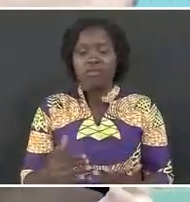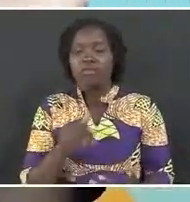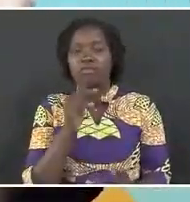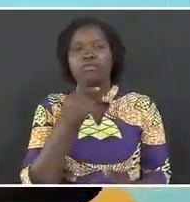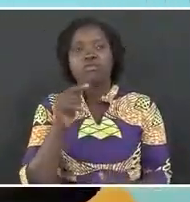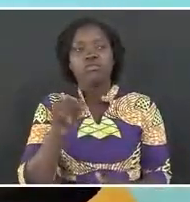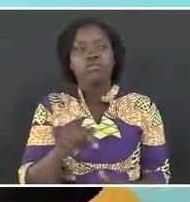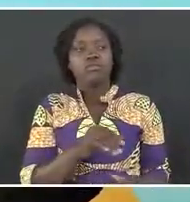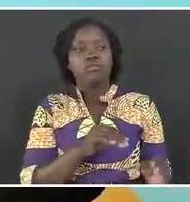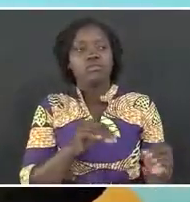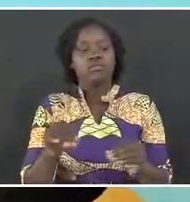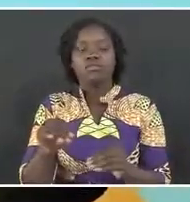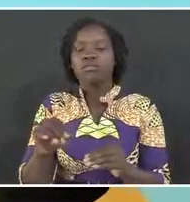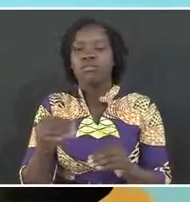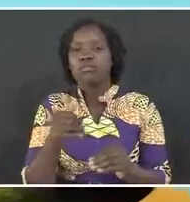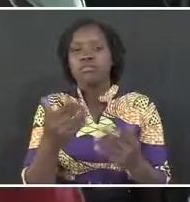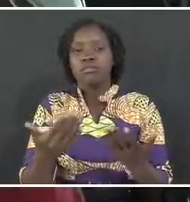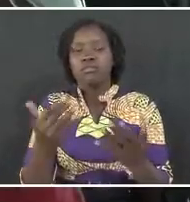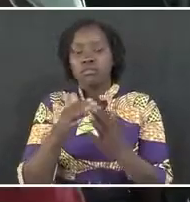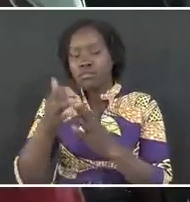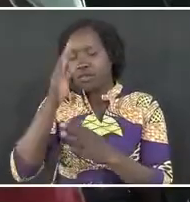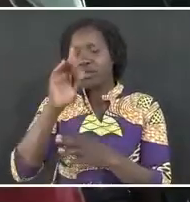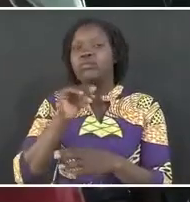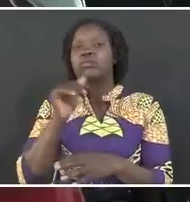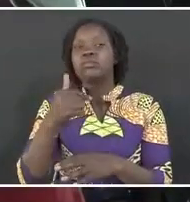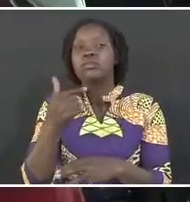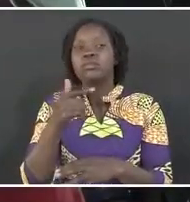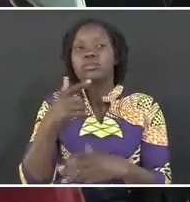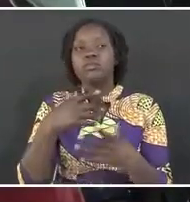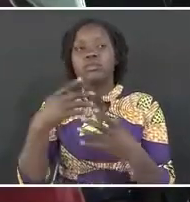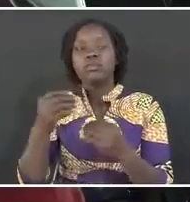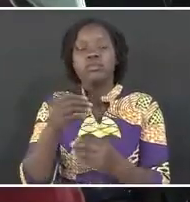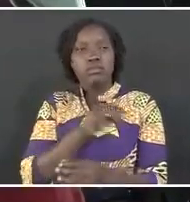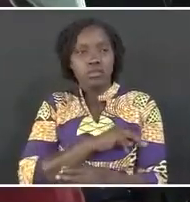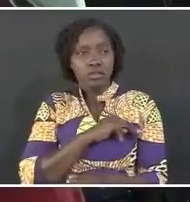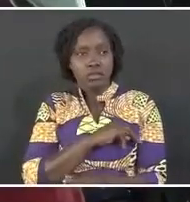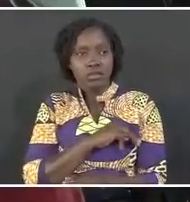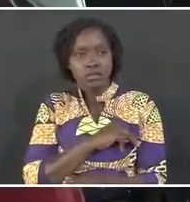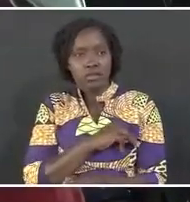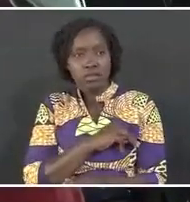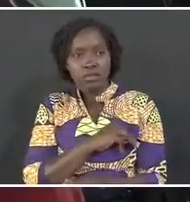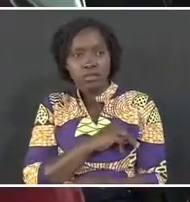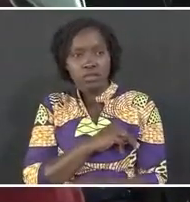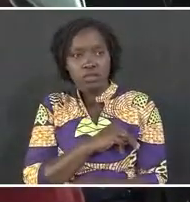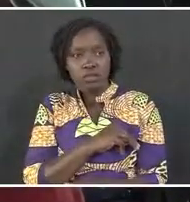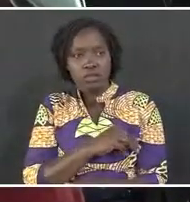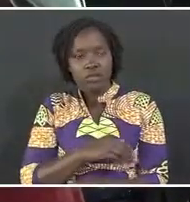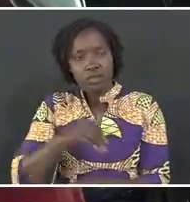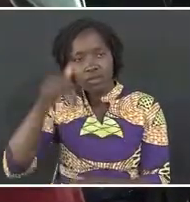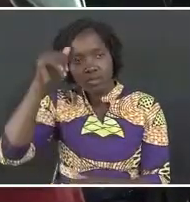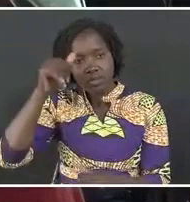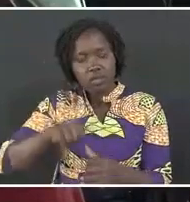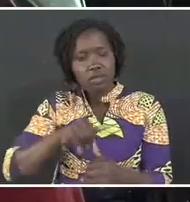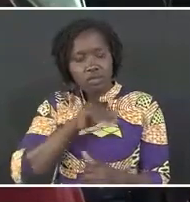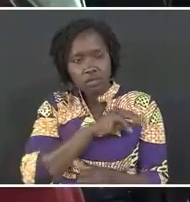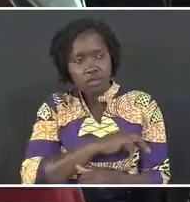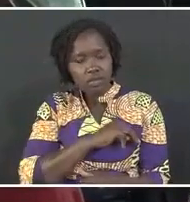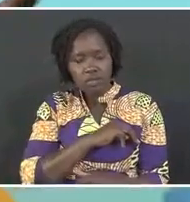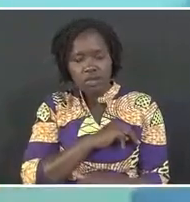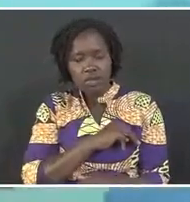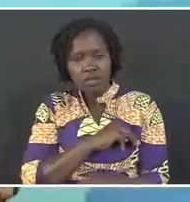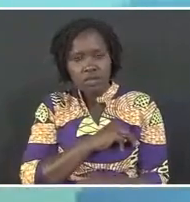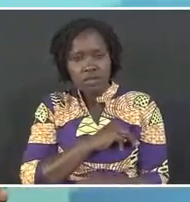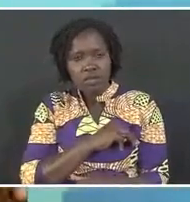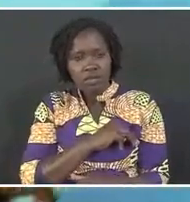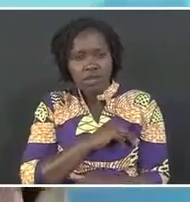you can't do anything for God. Don't say you can't go even for missions. And I remember this mission, and